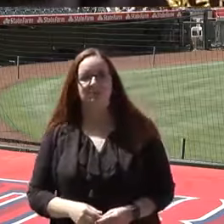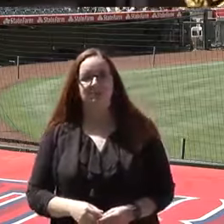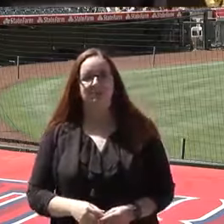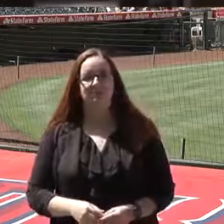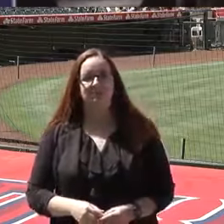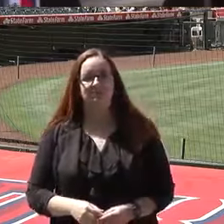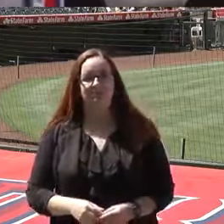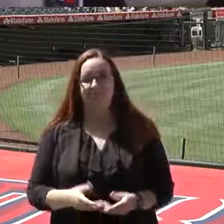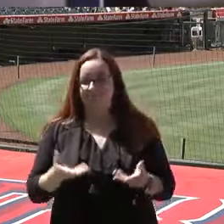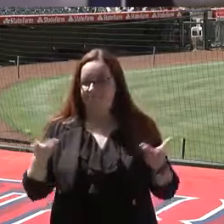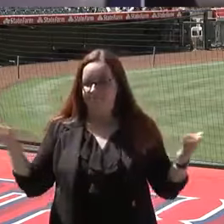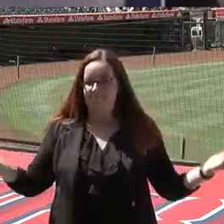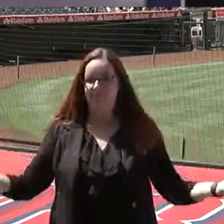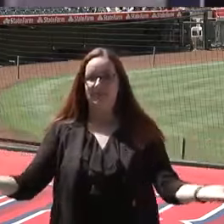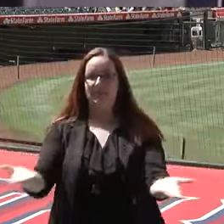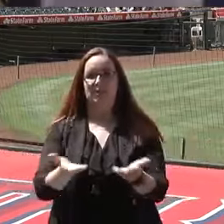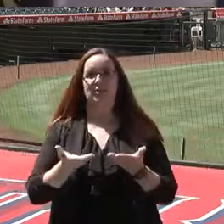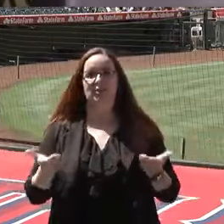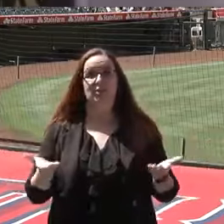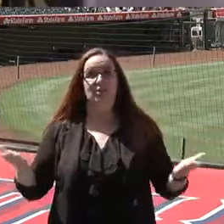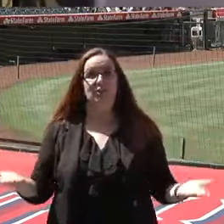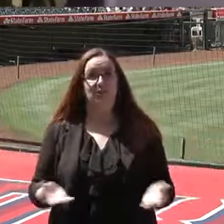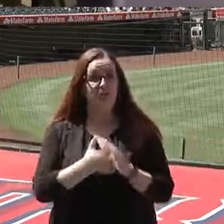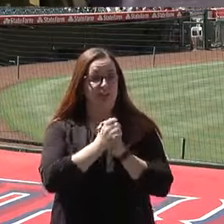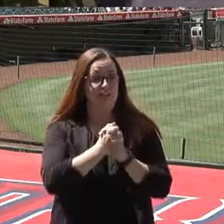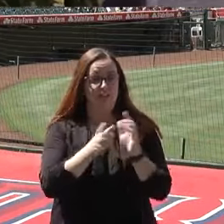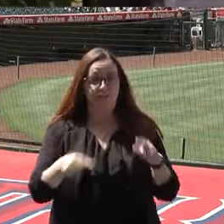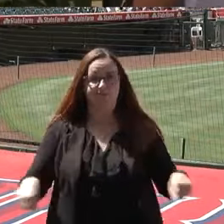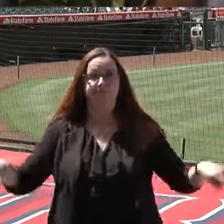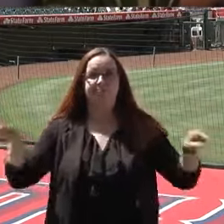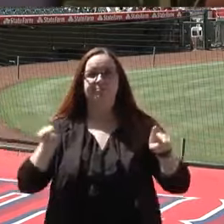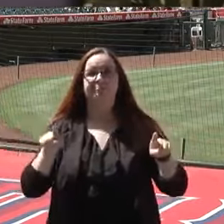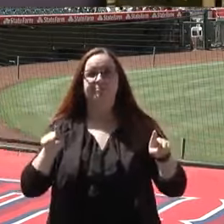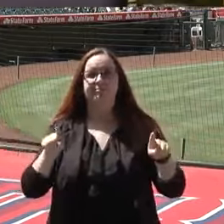We are all here to celebrate you.